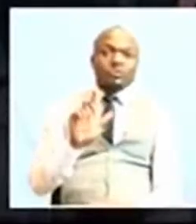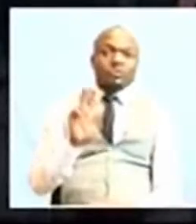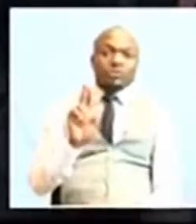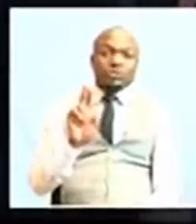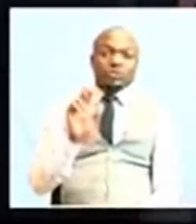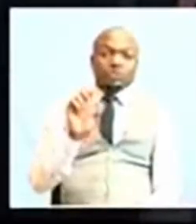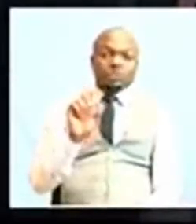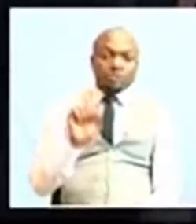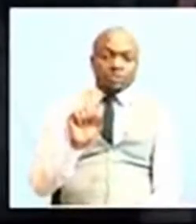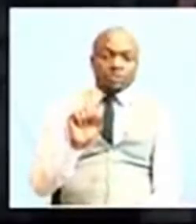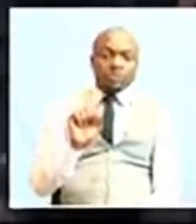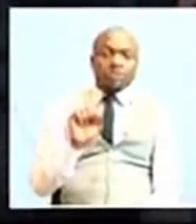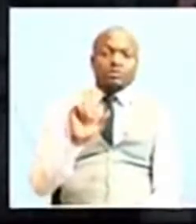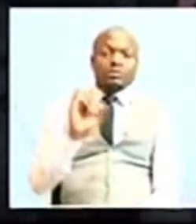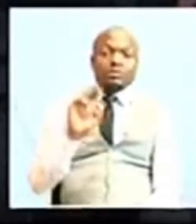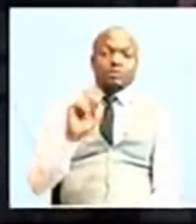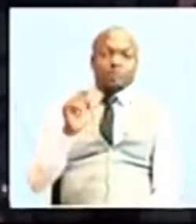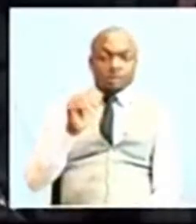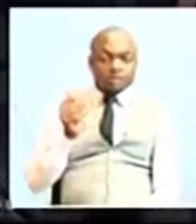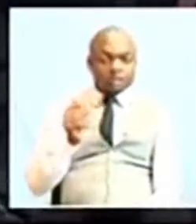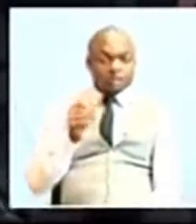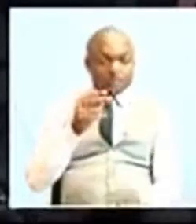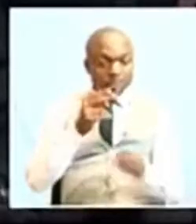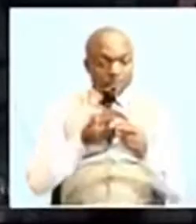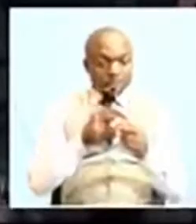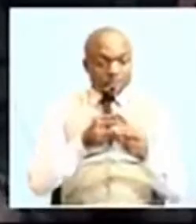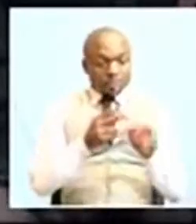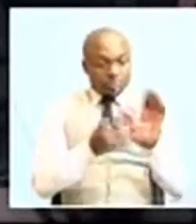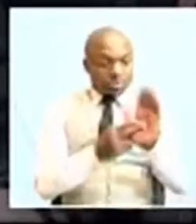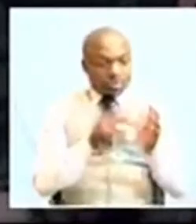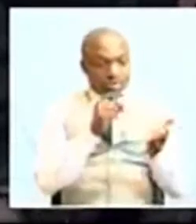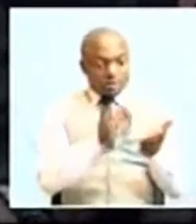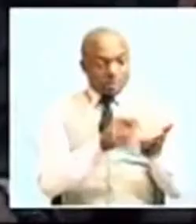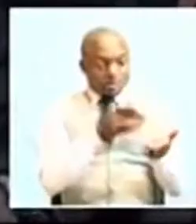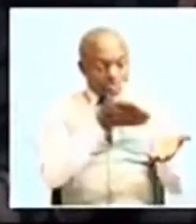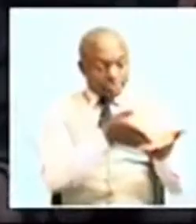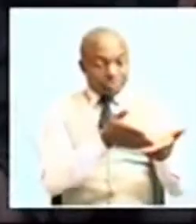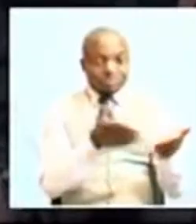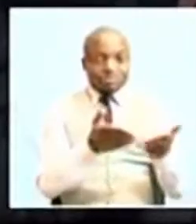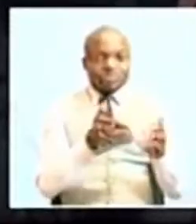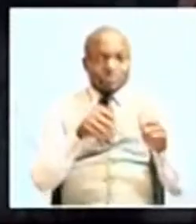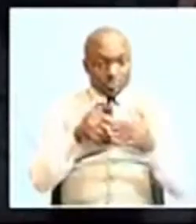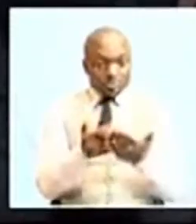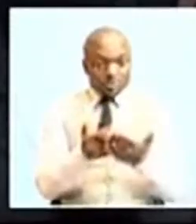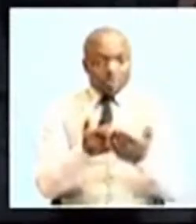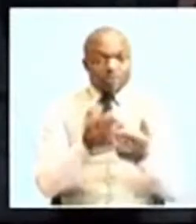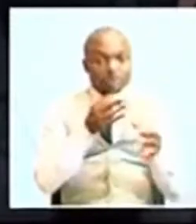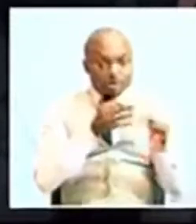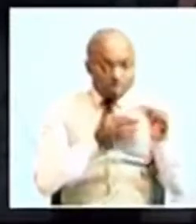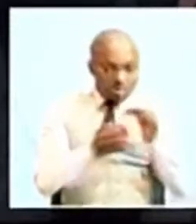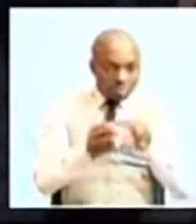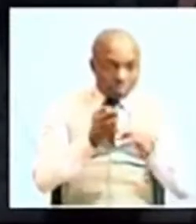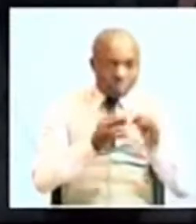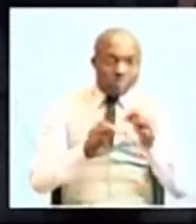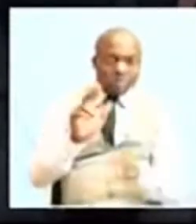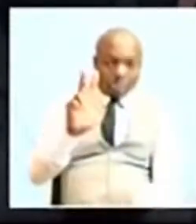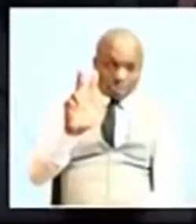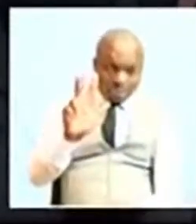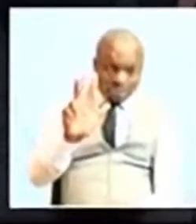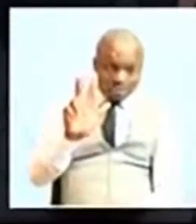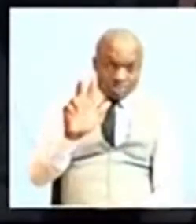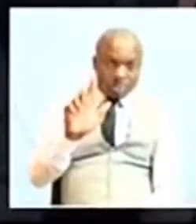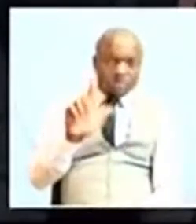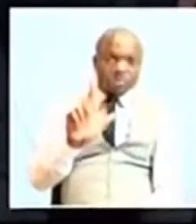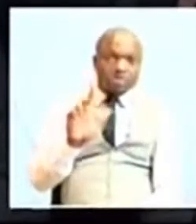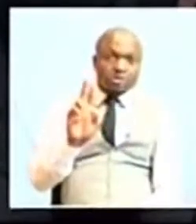the names that you're mentioning, they are not here. So how do you relate these 3 to Lusinga?